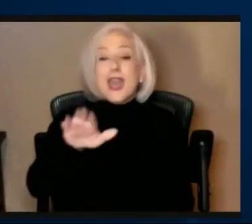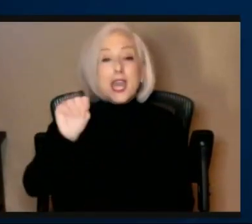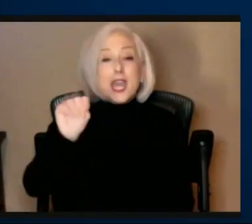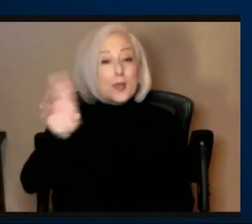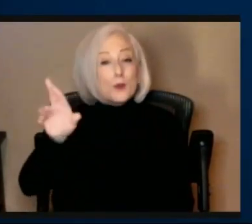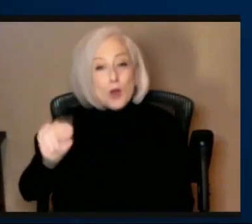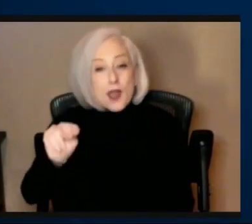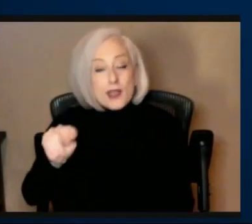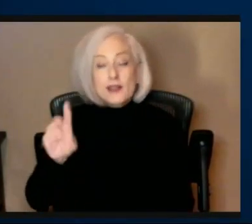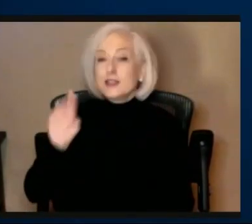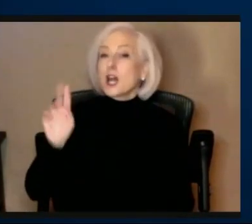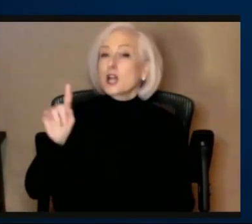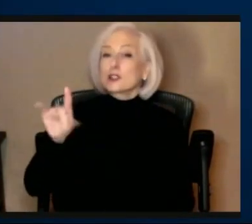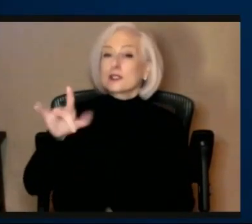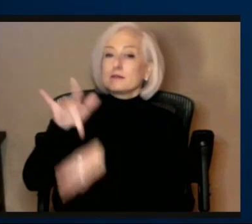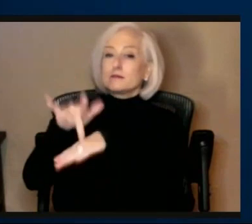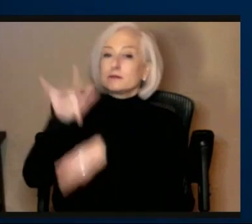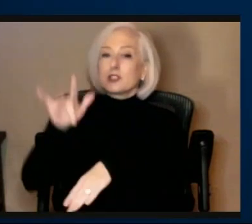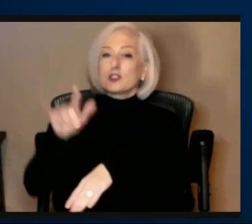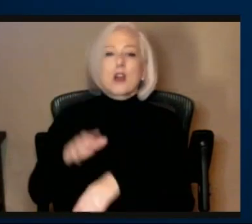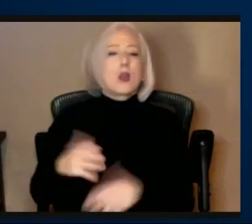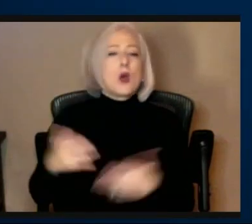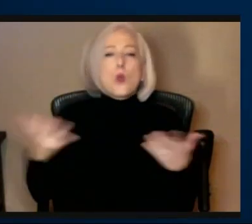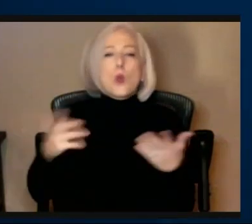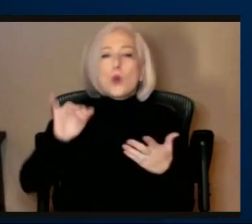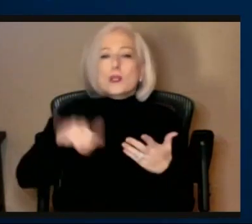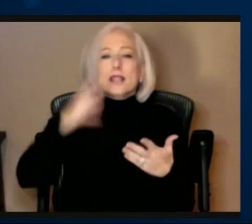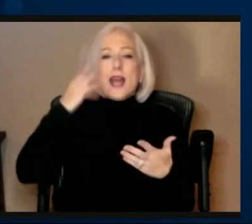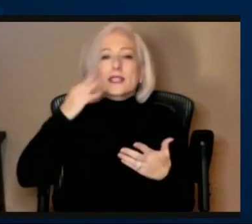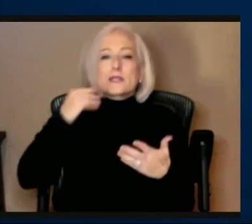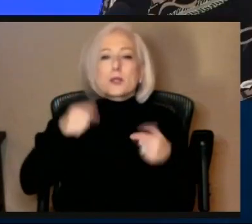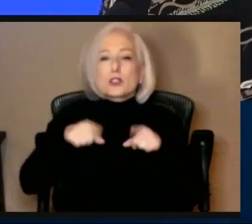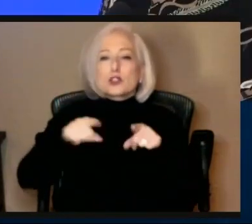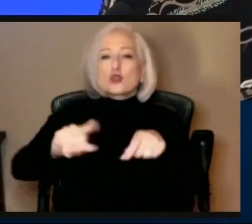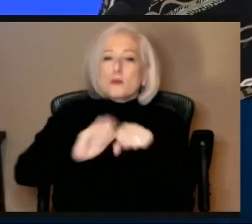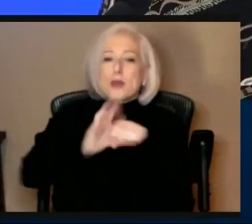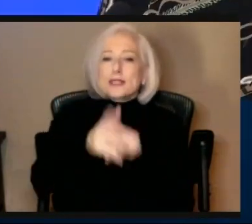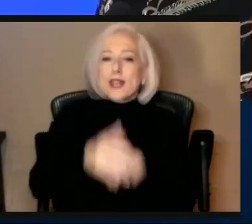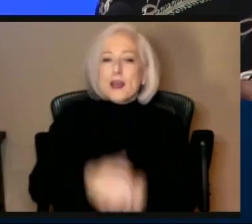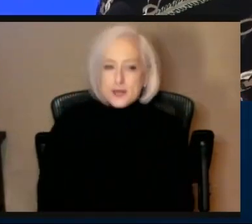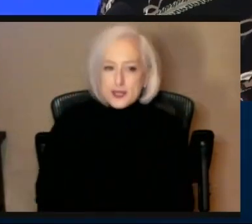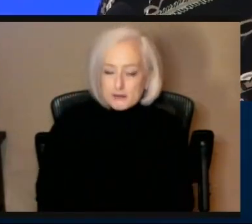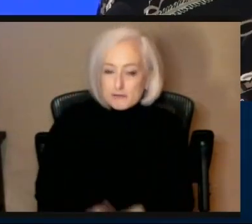touched on it. What was it like going through this during a pandemic? Was it just...